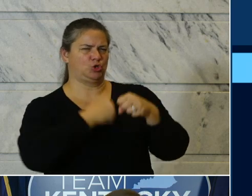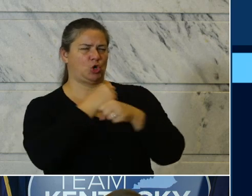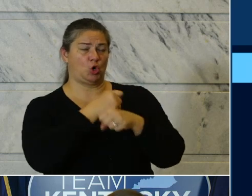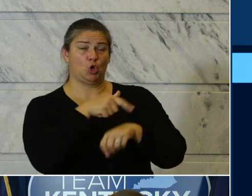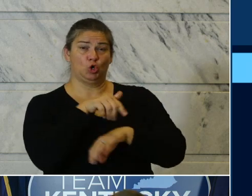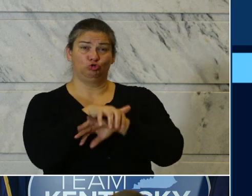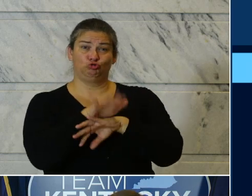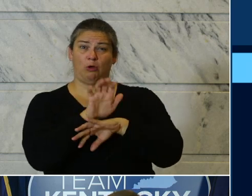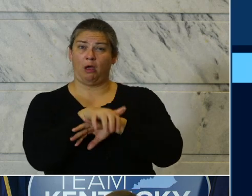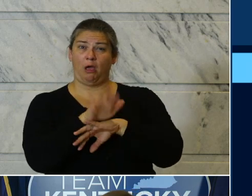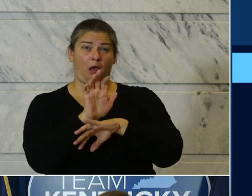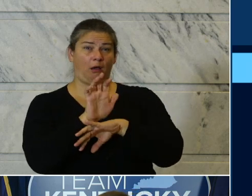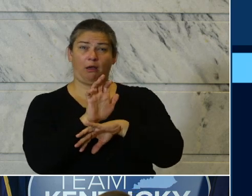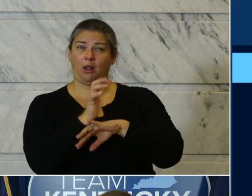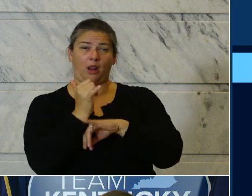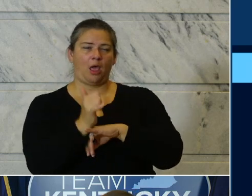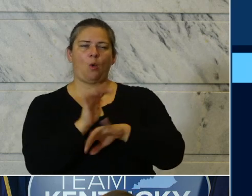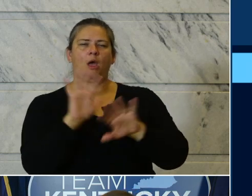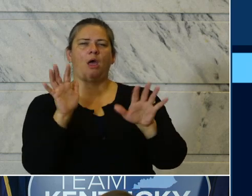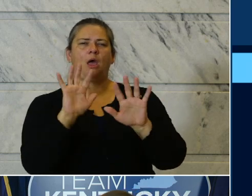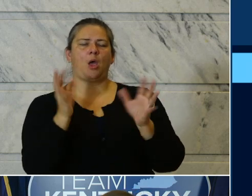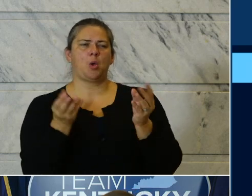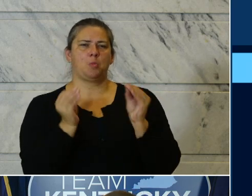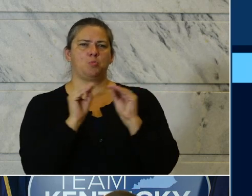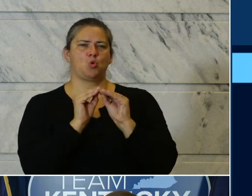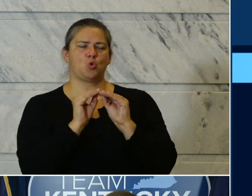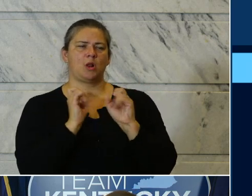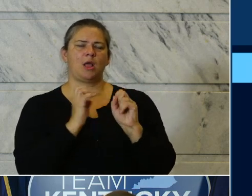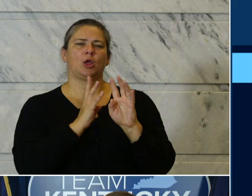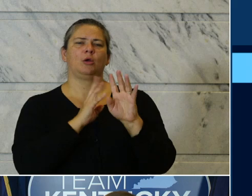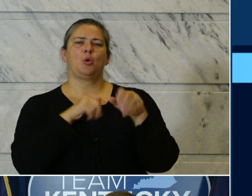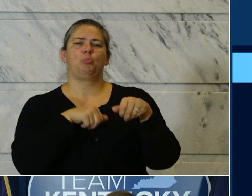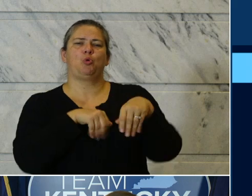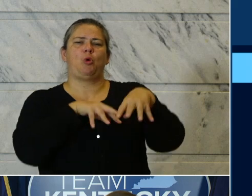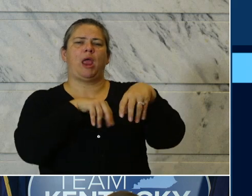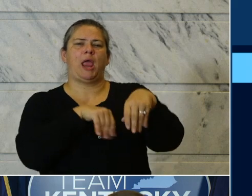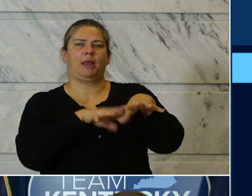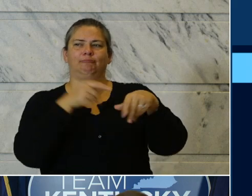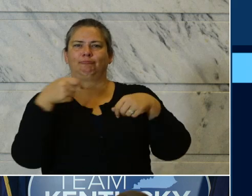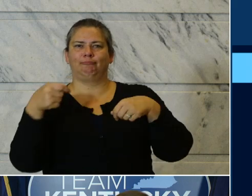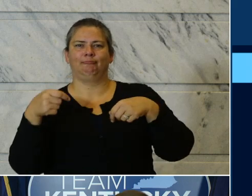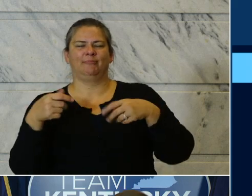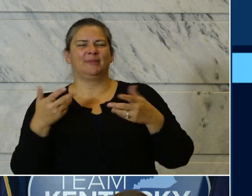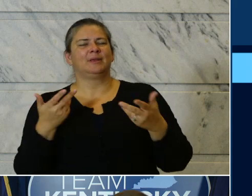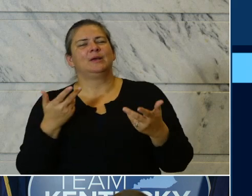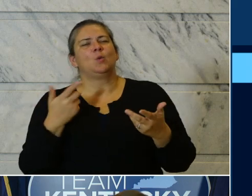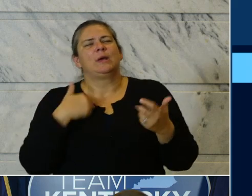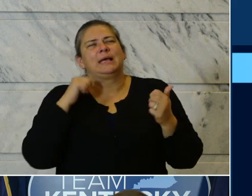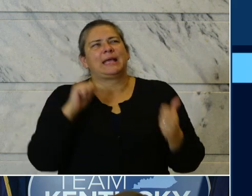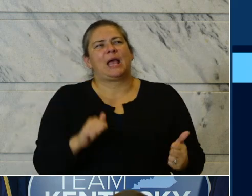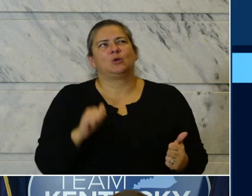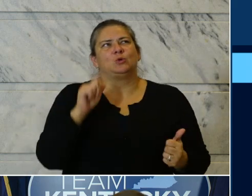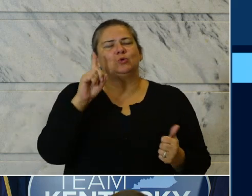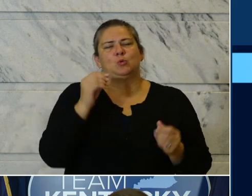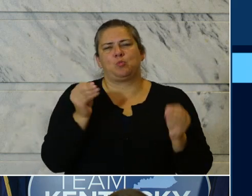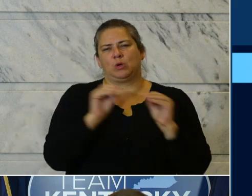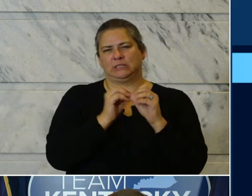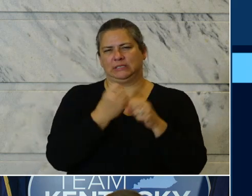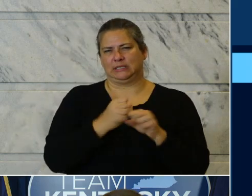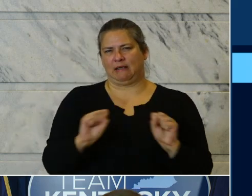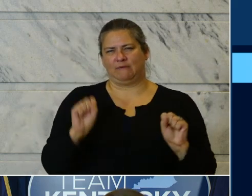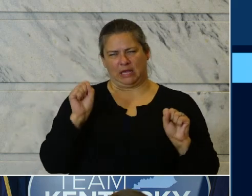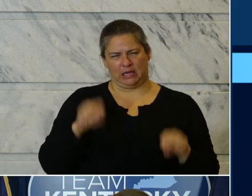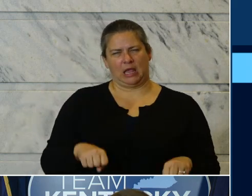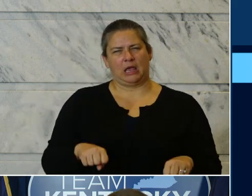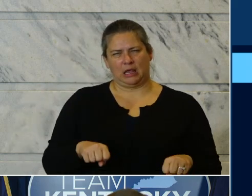trunk-or-treat to a Halloween parade. I believe that surely if we provide a safe option, people won't say,